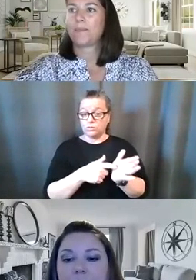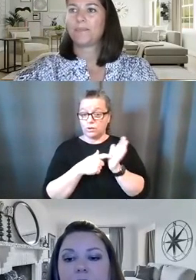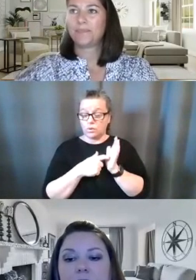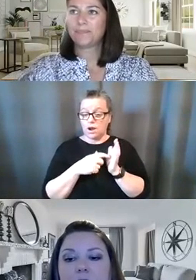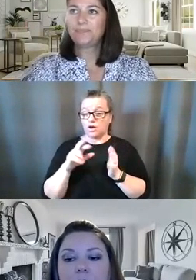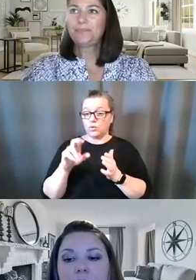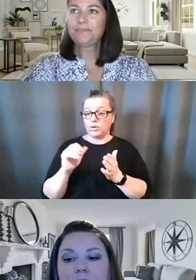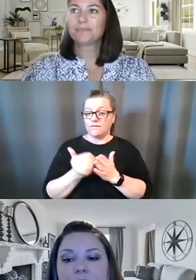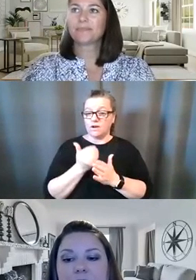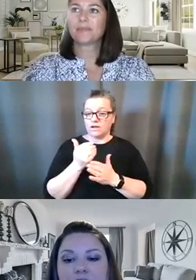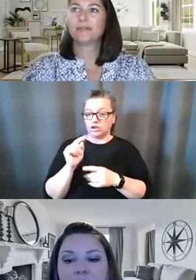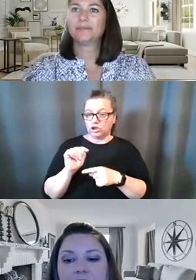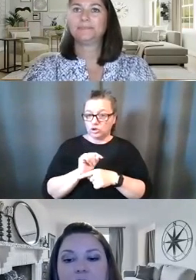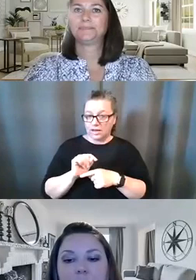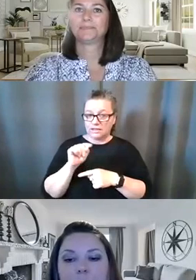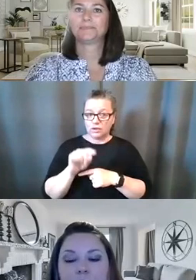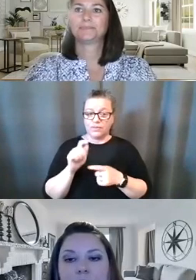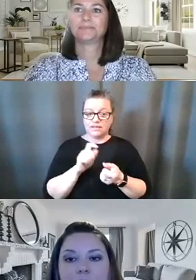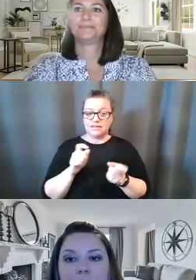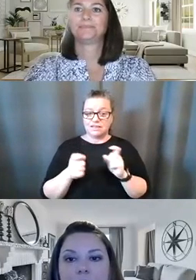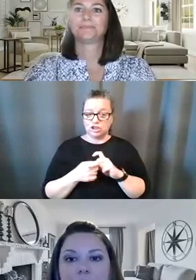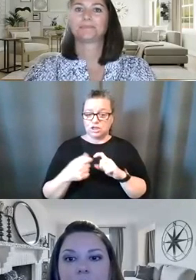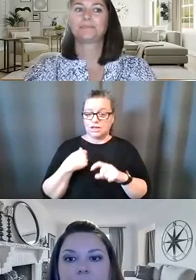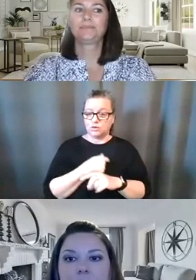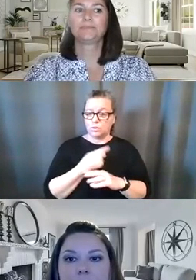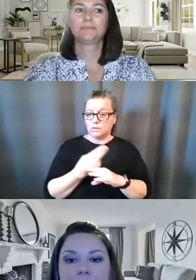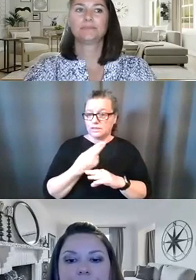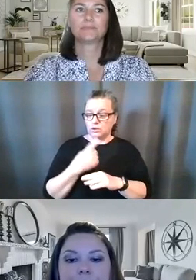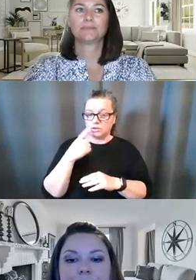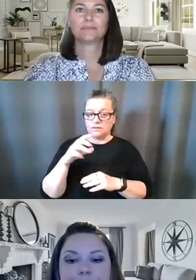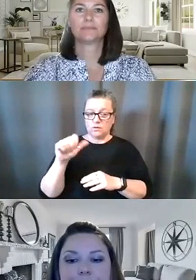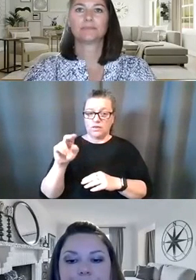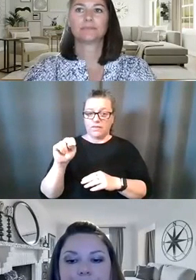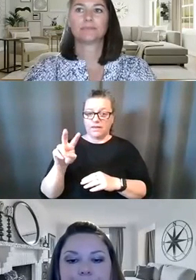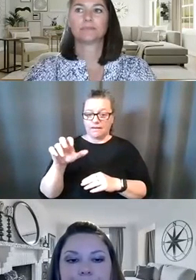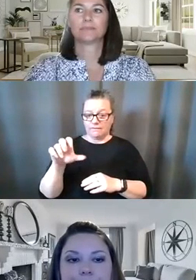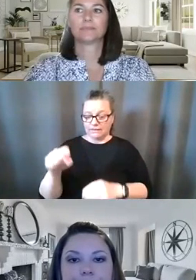refresher training. So this is the change we will be using for the Canvas.